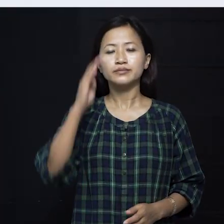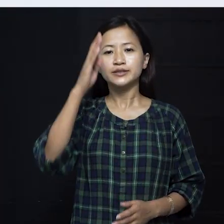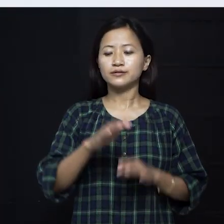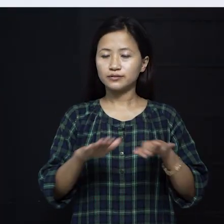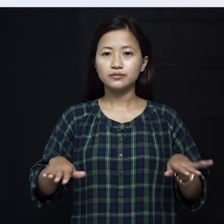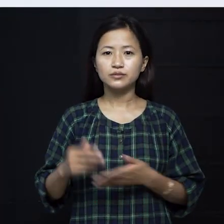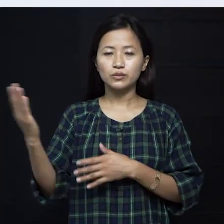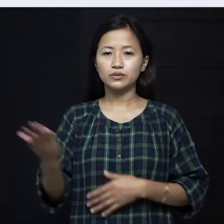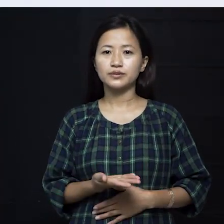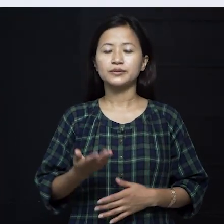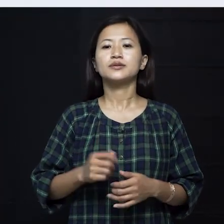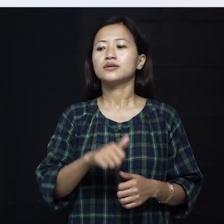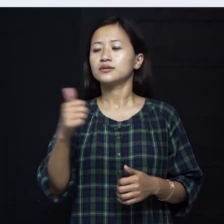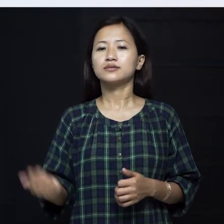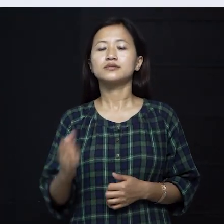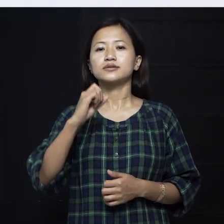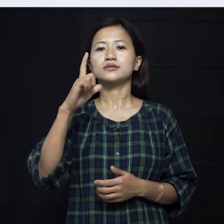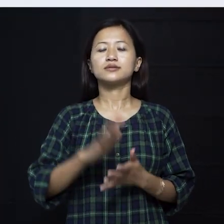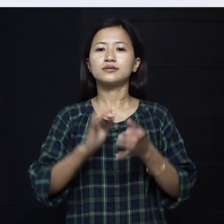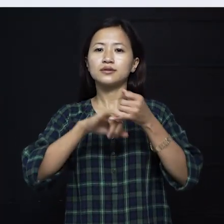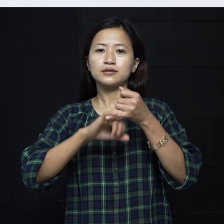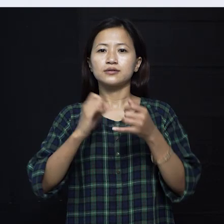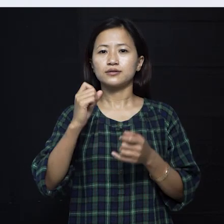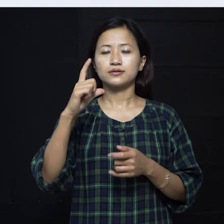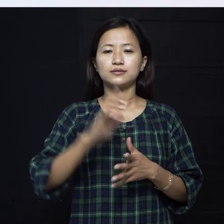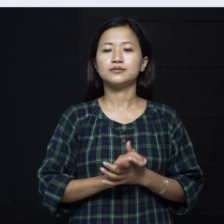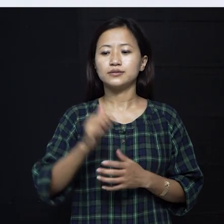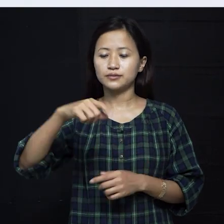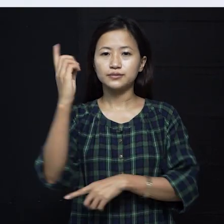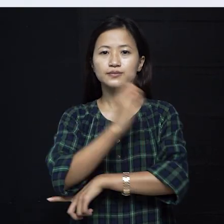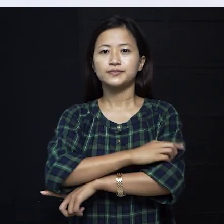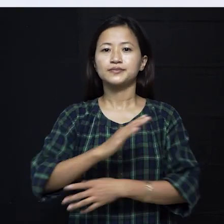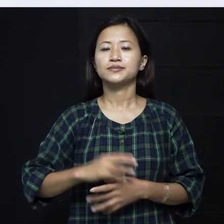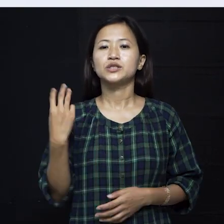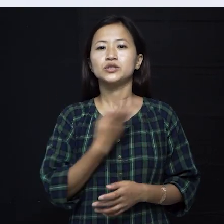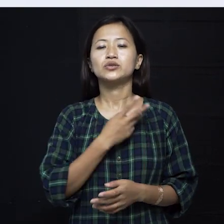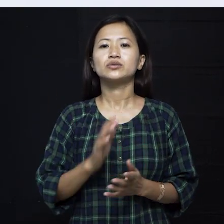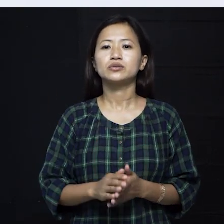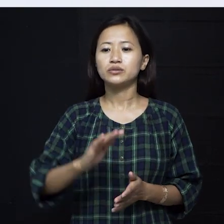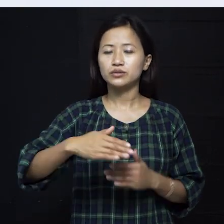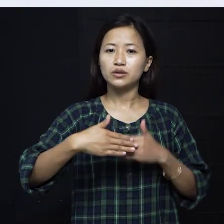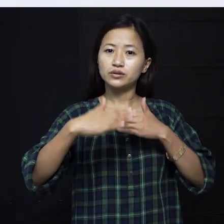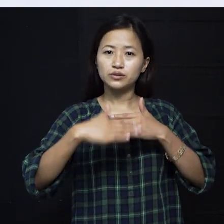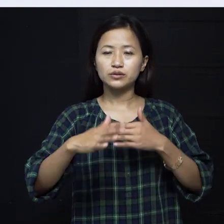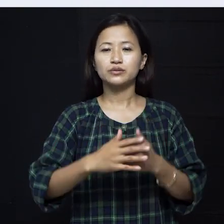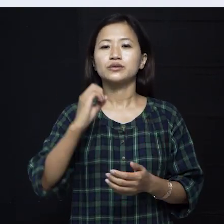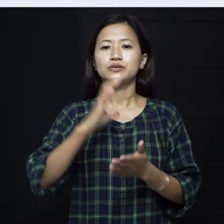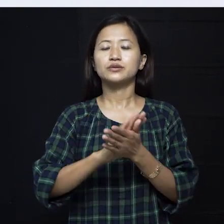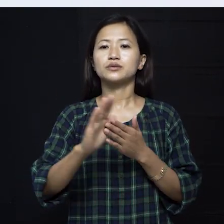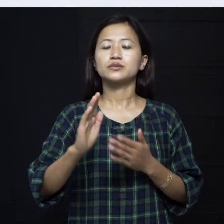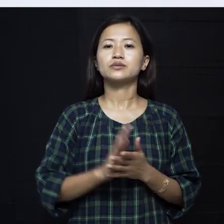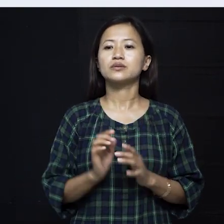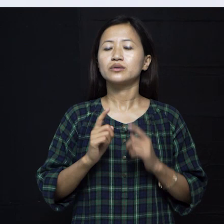Hello students, welcome back to another class of social science. And today we will be continuing with the